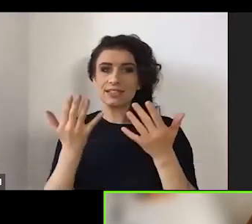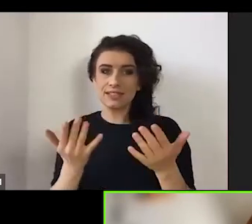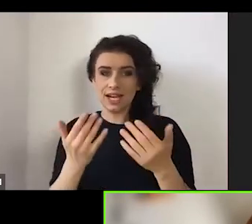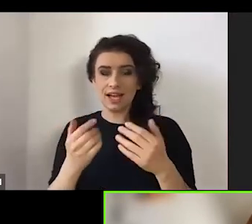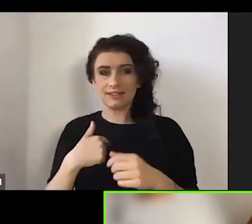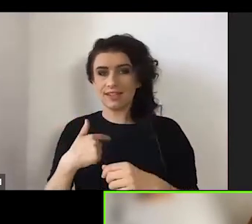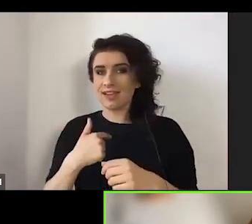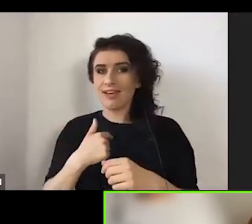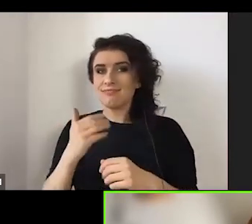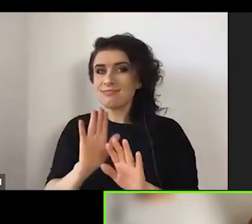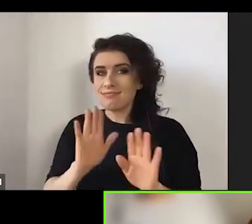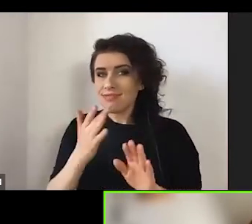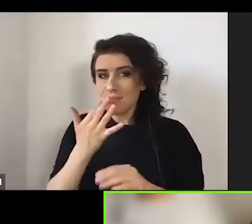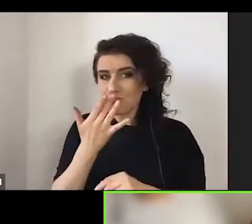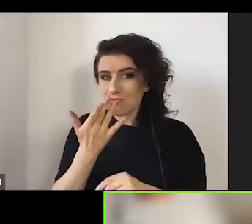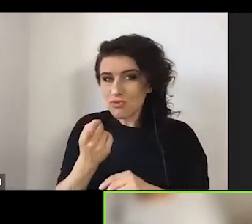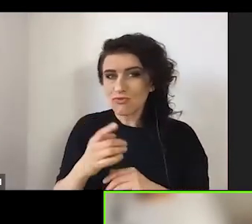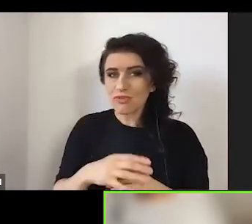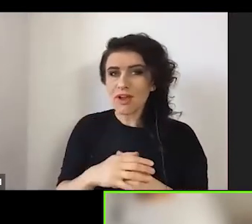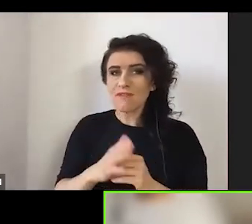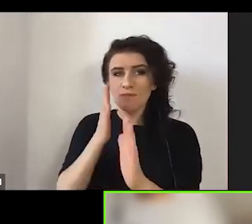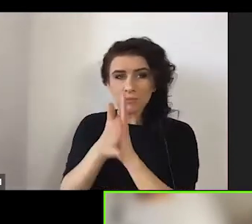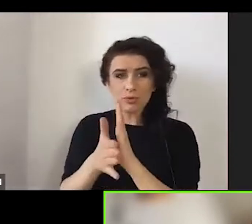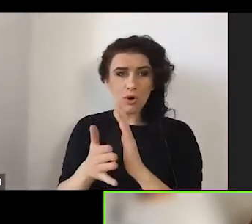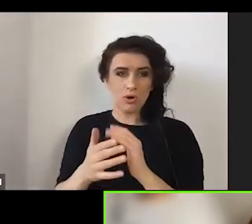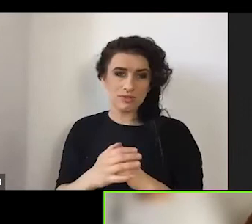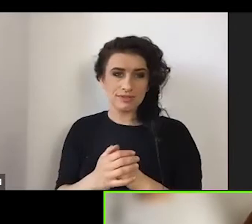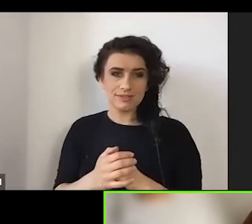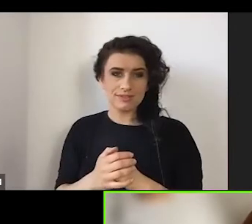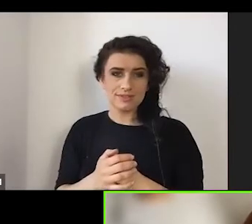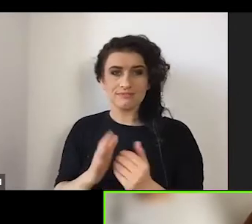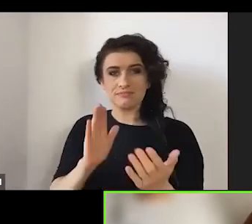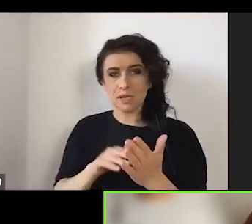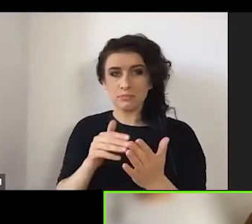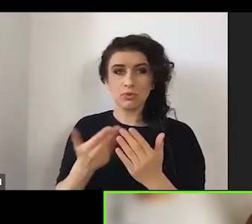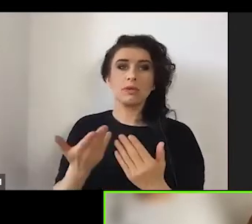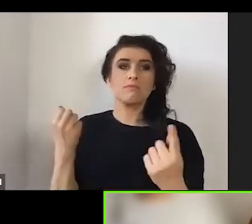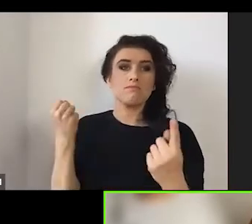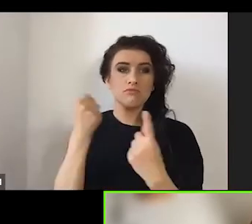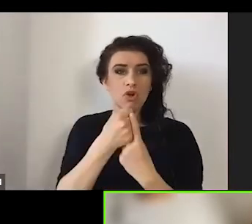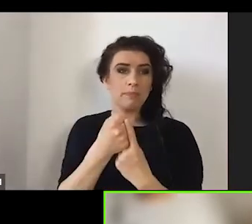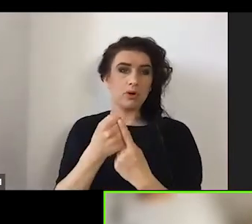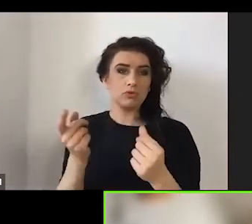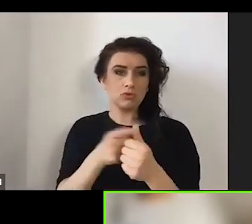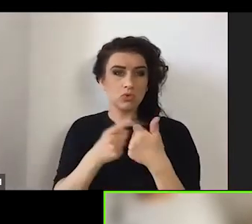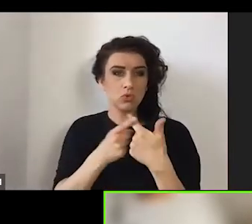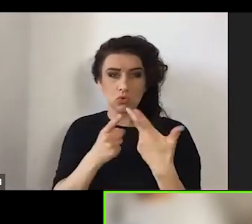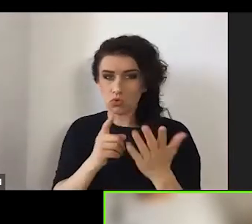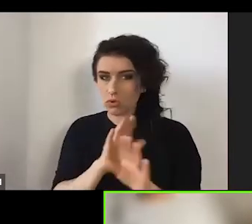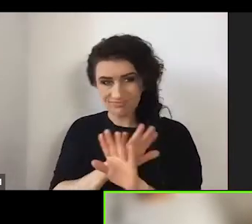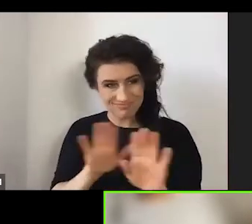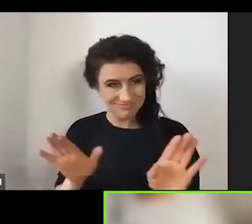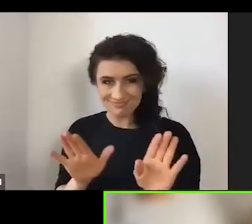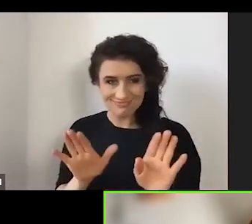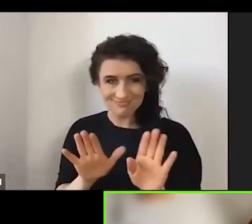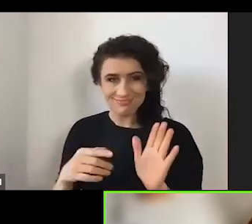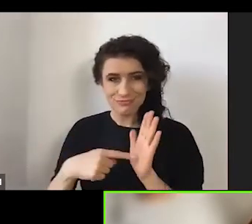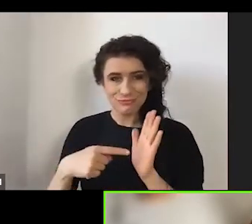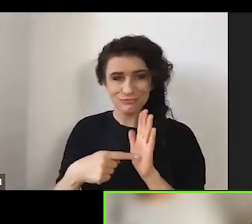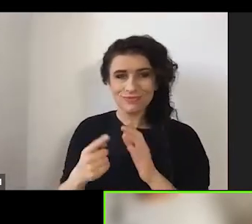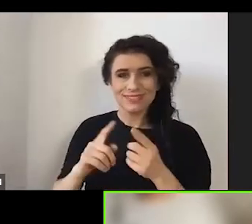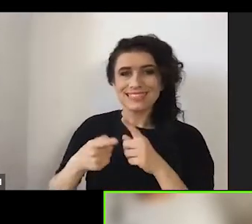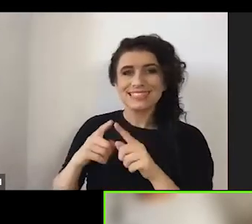I come up with the example and I say, hey, you sit here with your classmate every day, and the